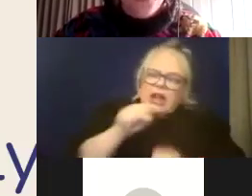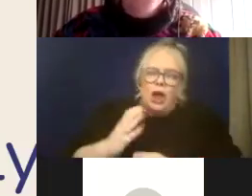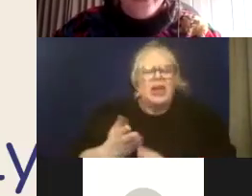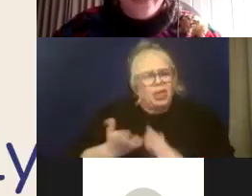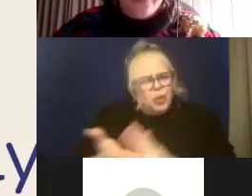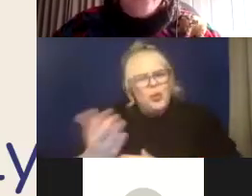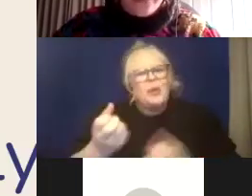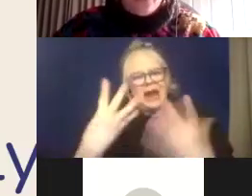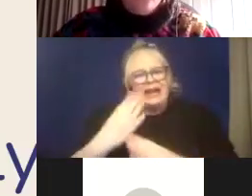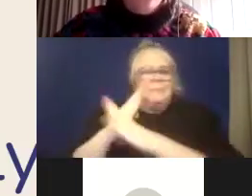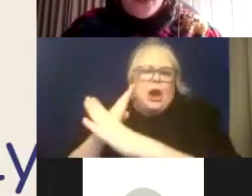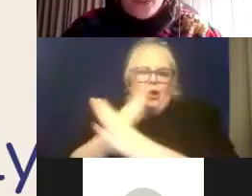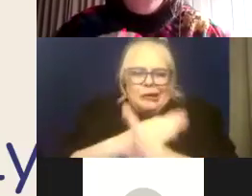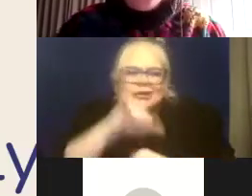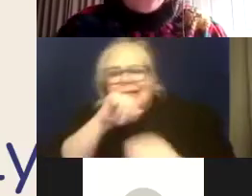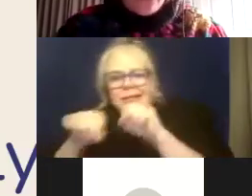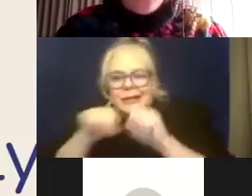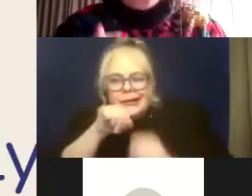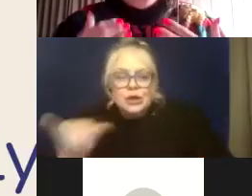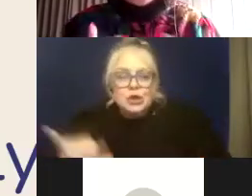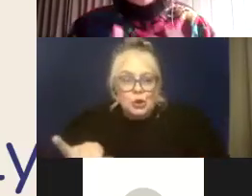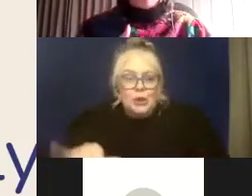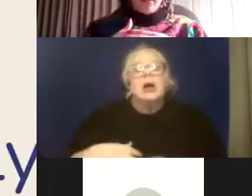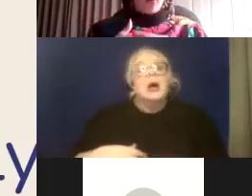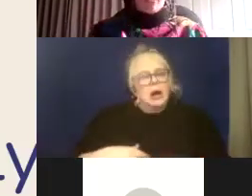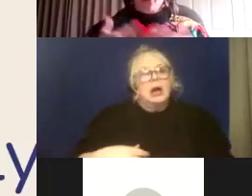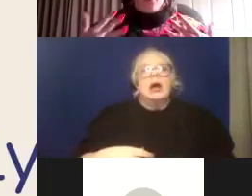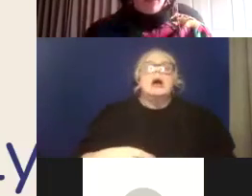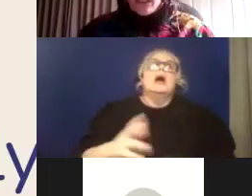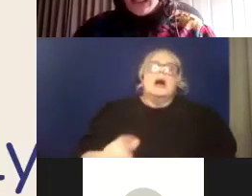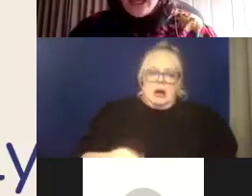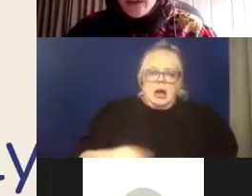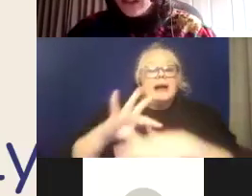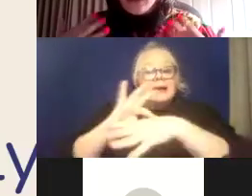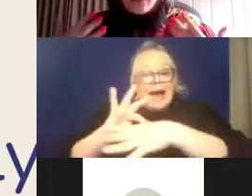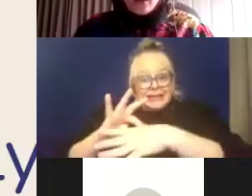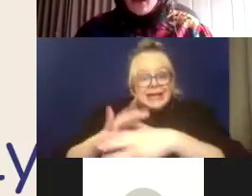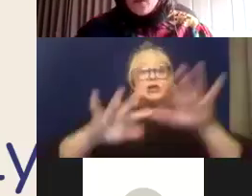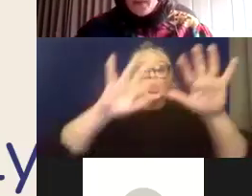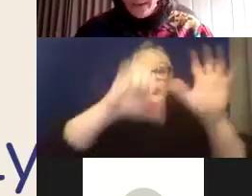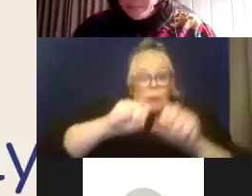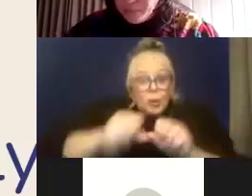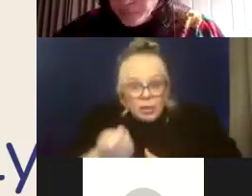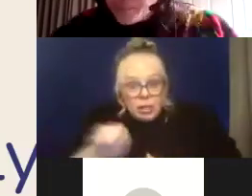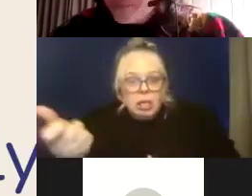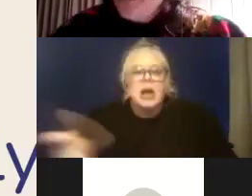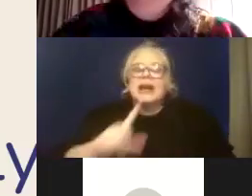removal is often the thing that gets them to seek help, to realize that, okay, I really need to take care of this. It's not going to go